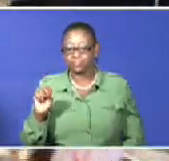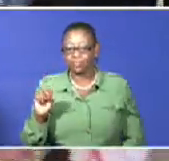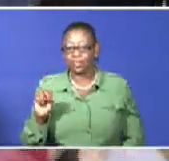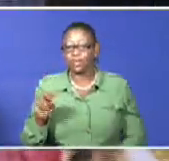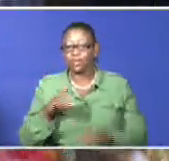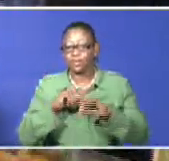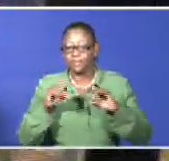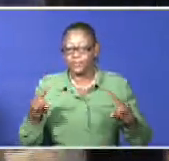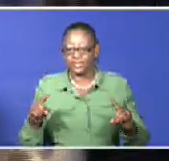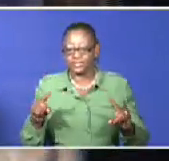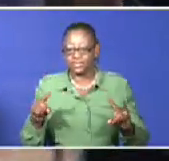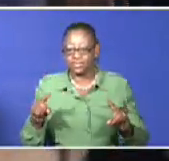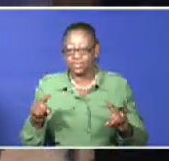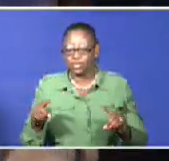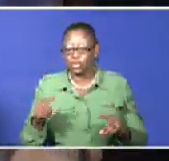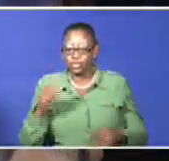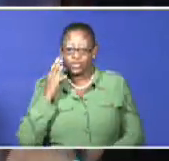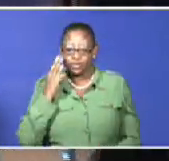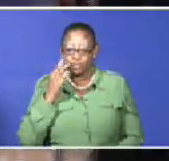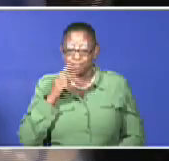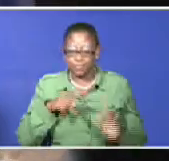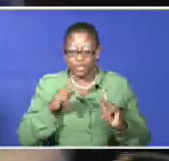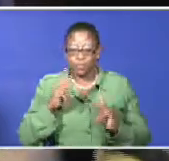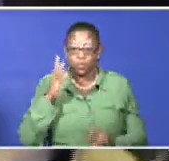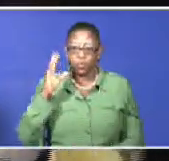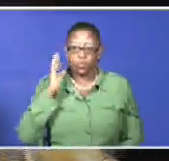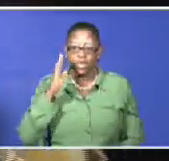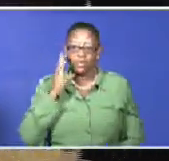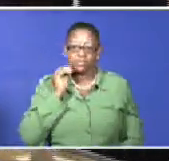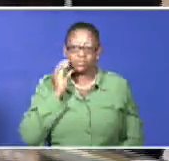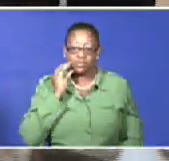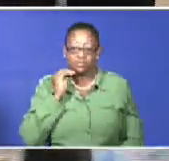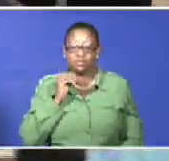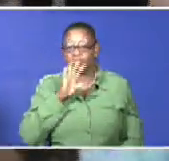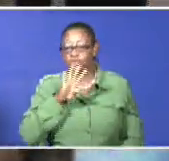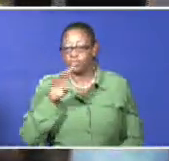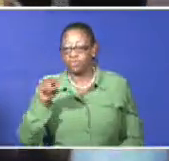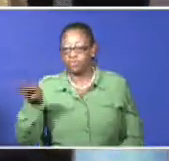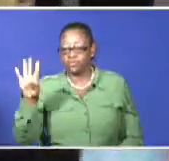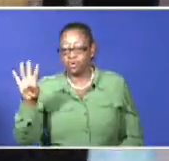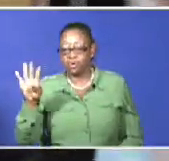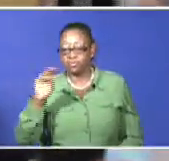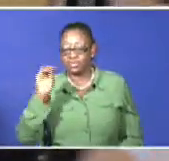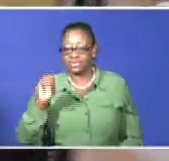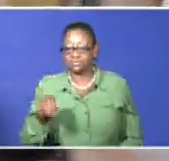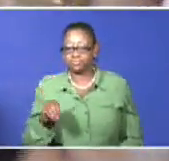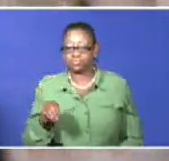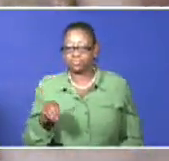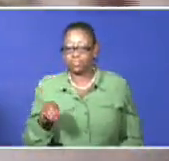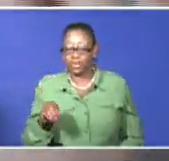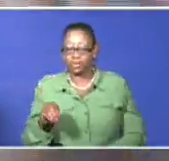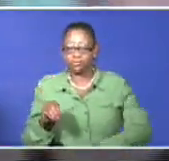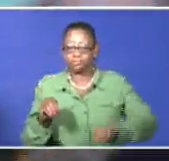evening, we've experienced growth of 14.4% from 2017 to